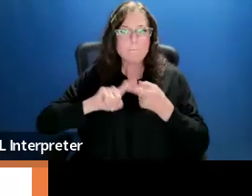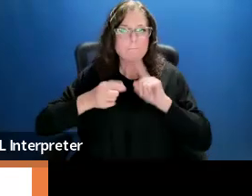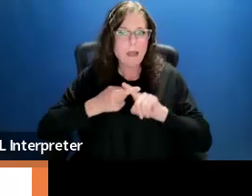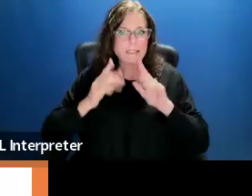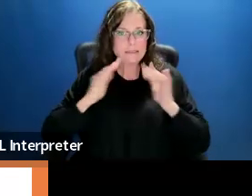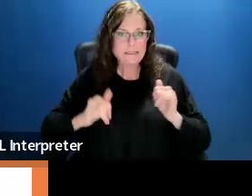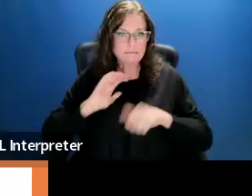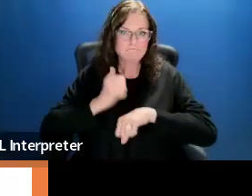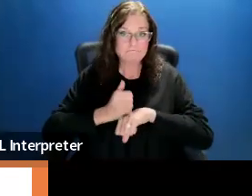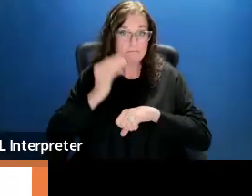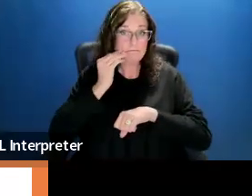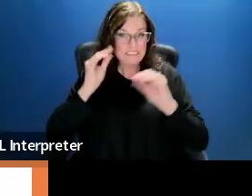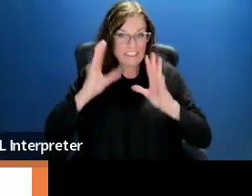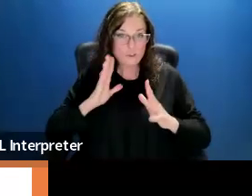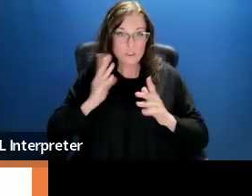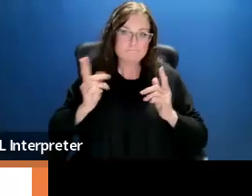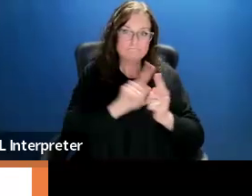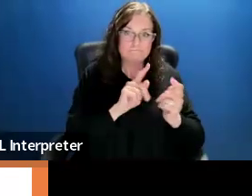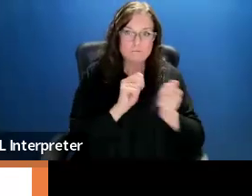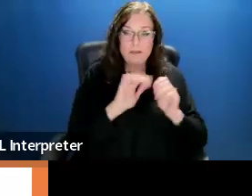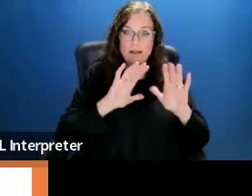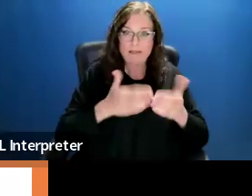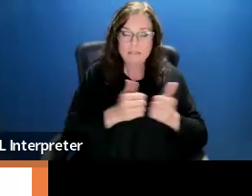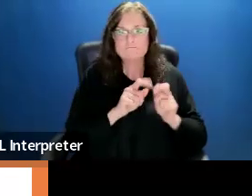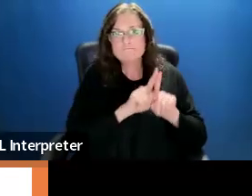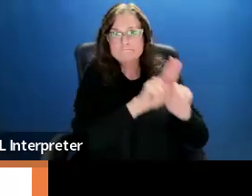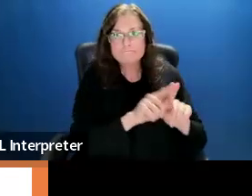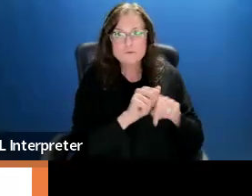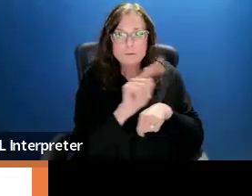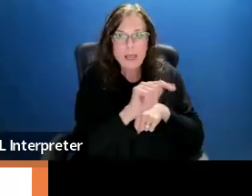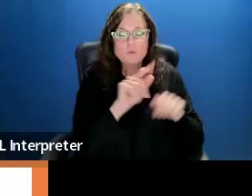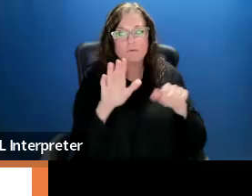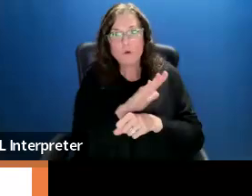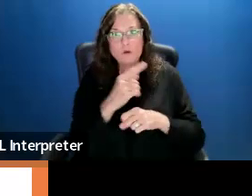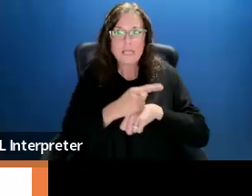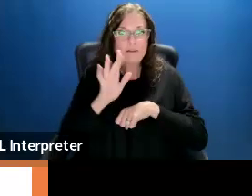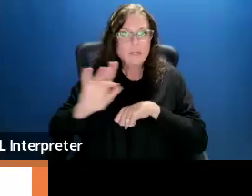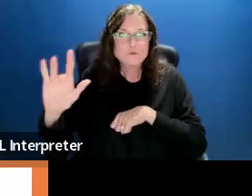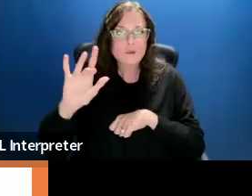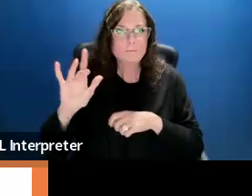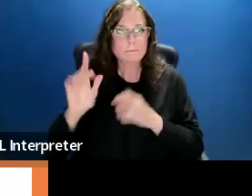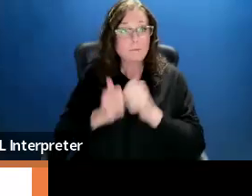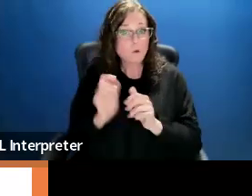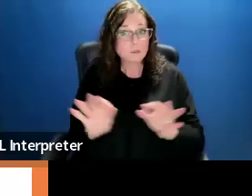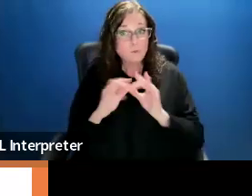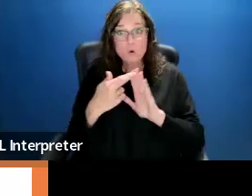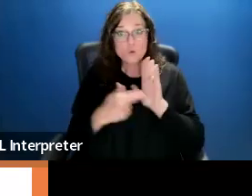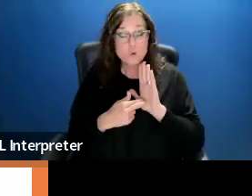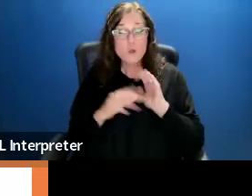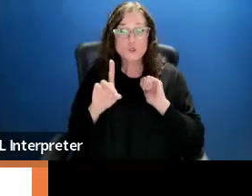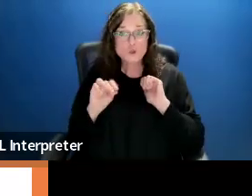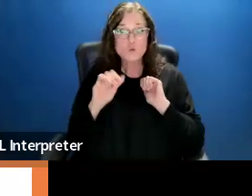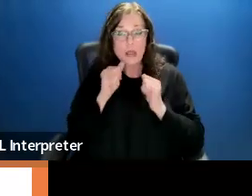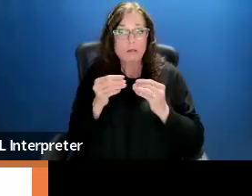the setup where your teacher pairs you with a classmate for a quick trip to the bathroom or a day-long field trip. And the most important rule is do